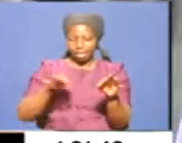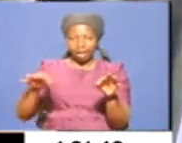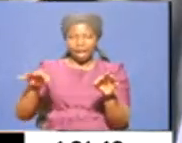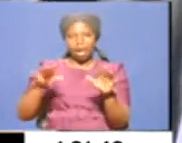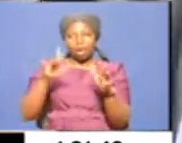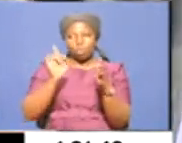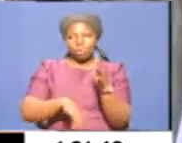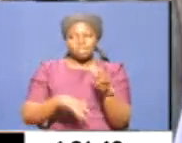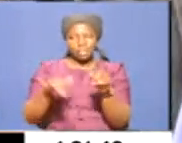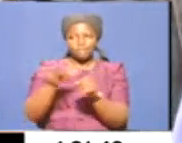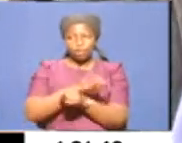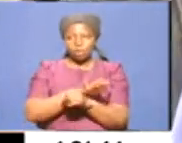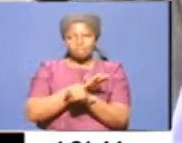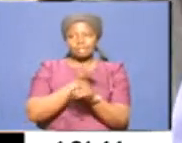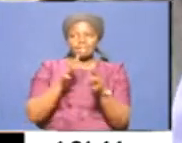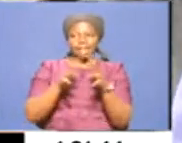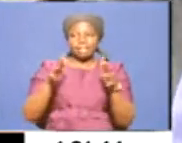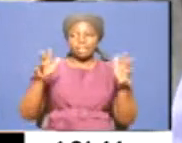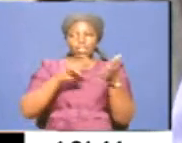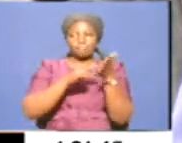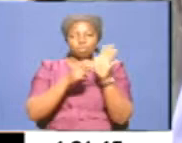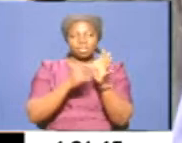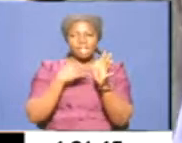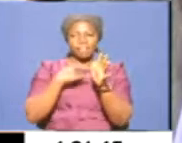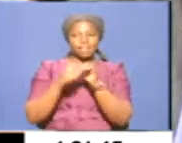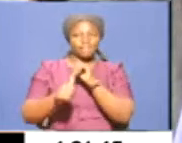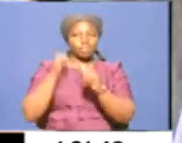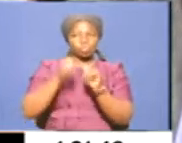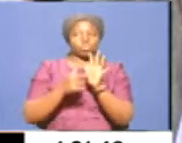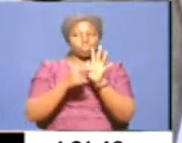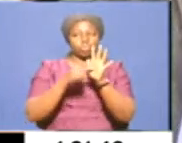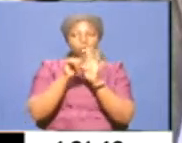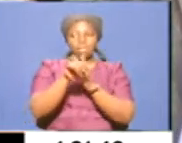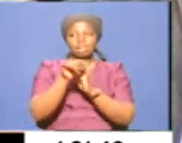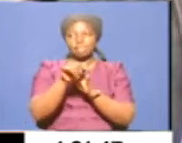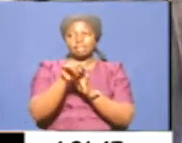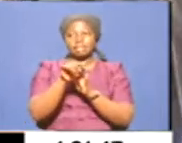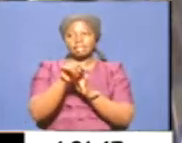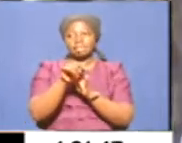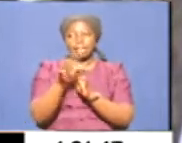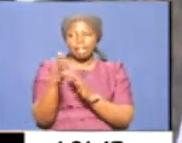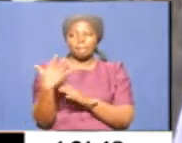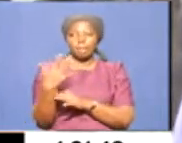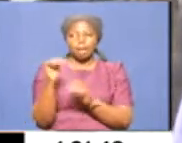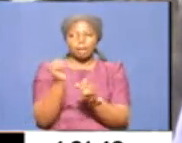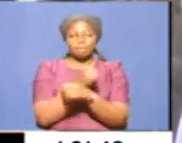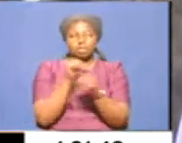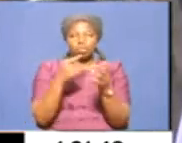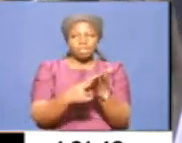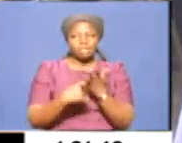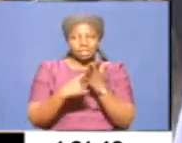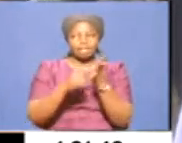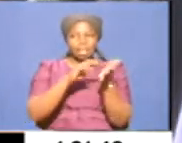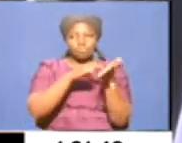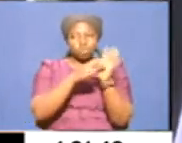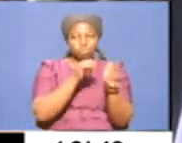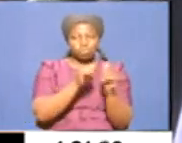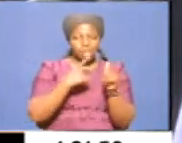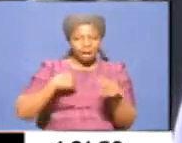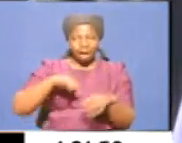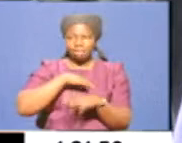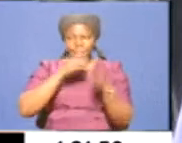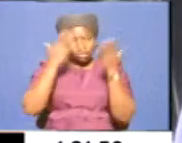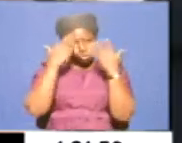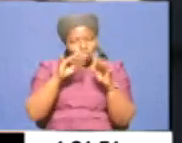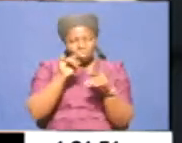have refused to unveil all these documents. So we cannot discuss a project that we don't know how large it's